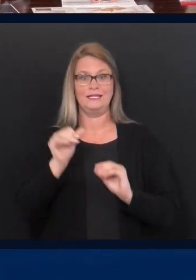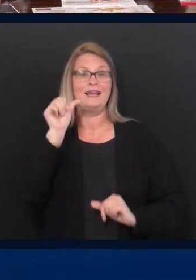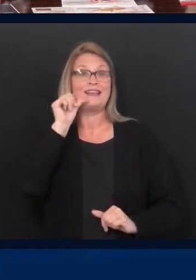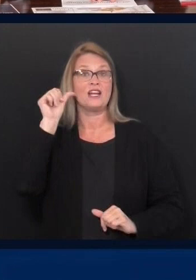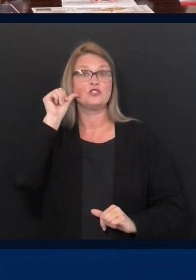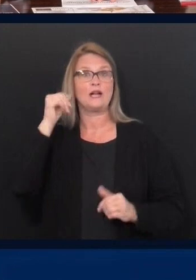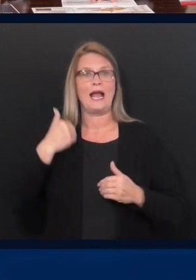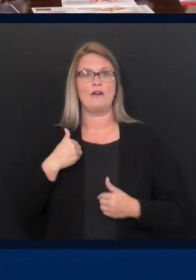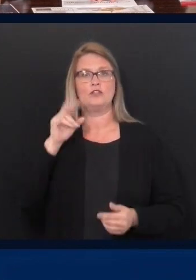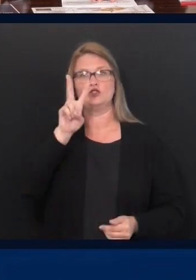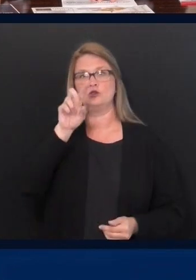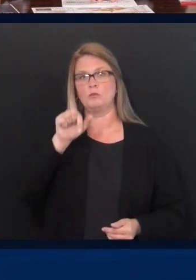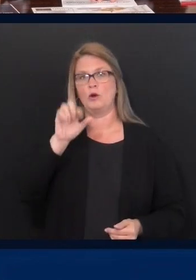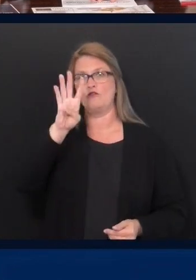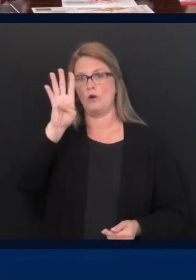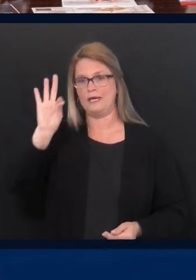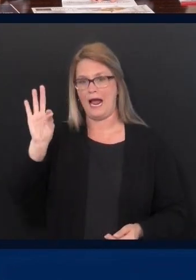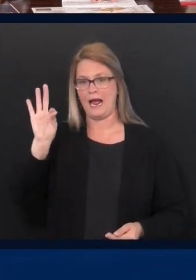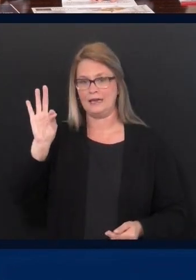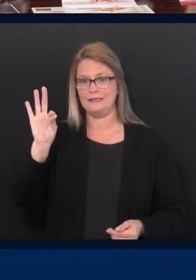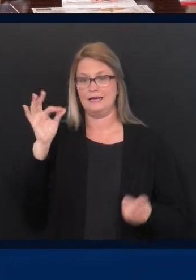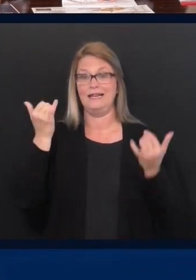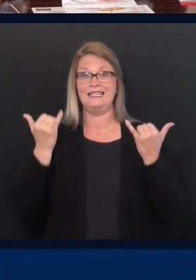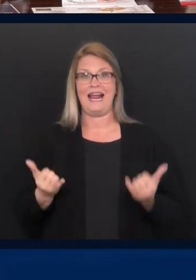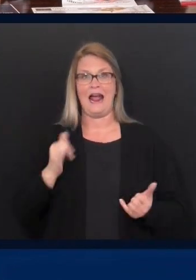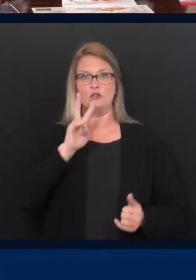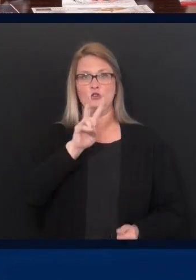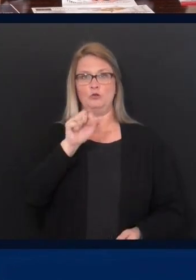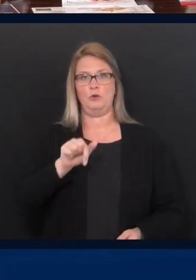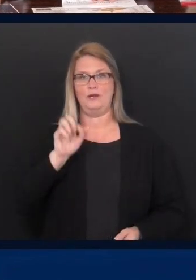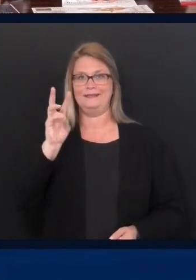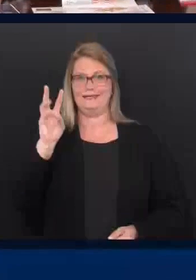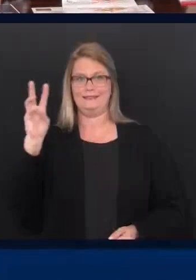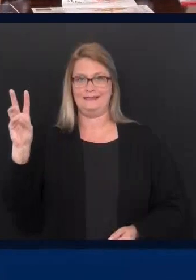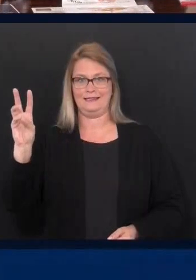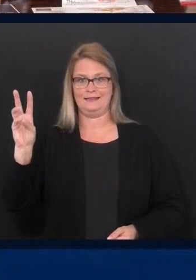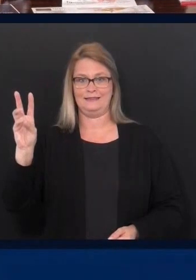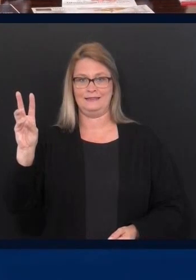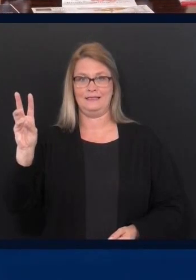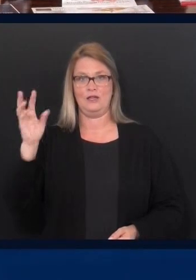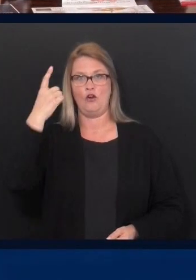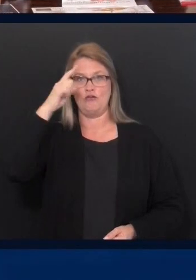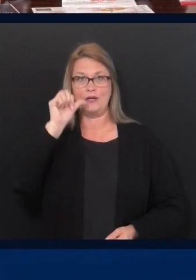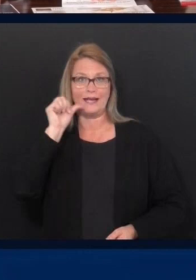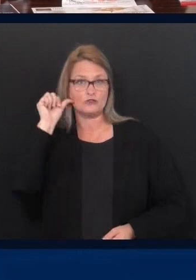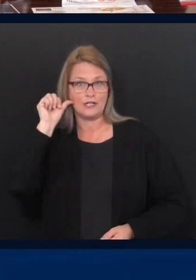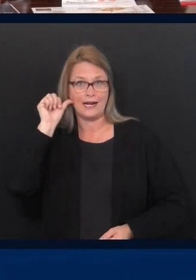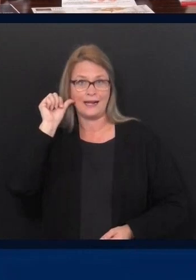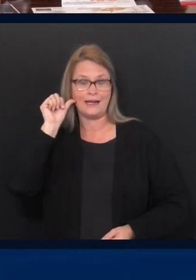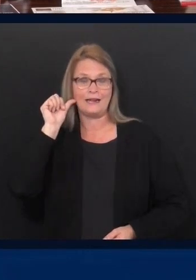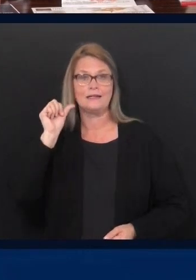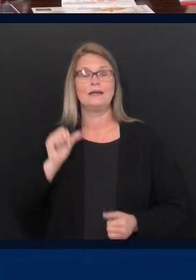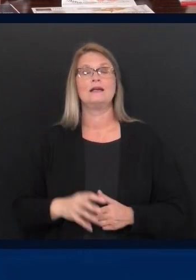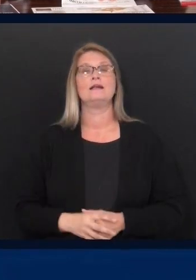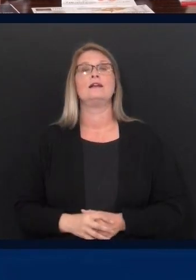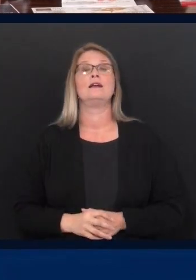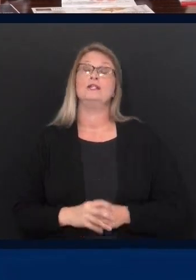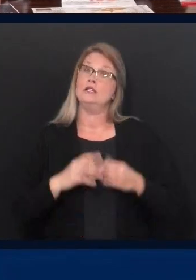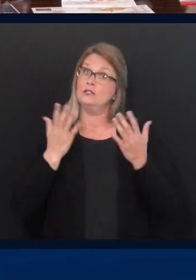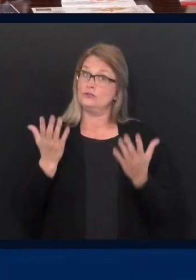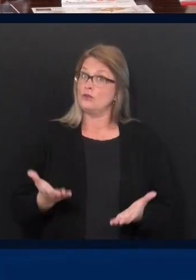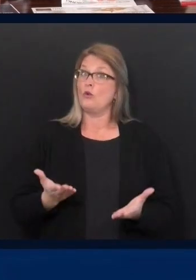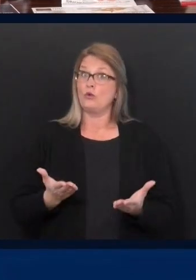at 2.49, and now we're at 2.66 for yesterday, and